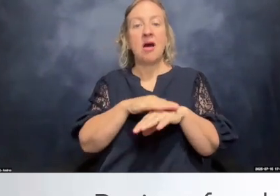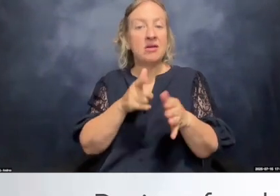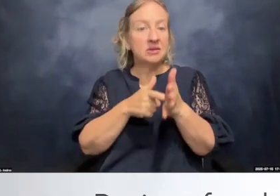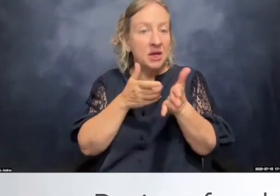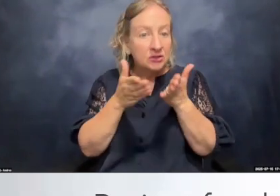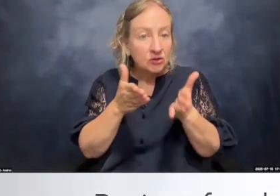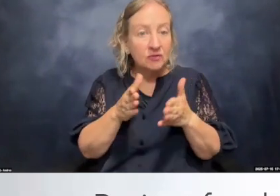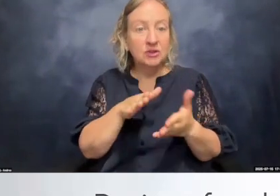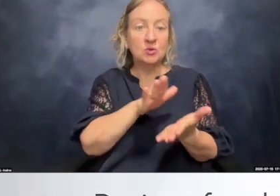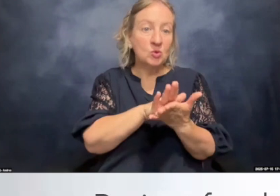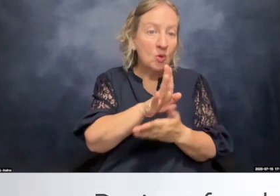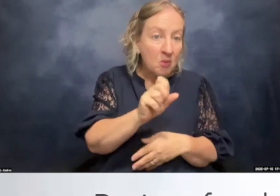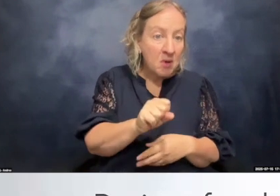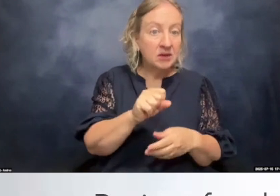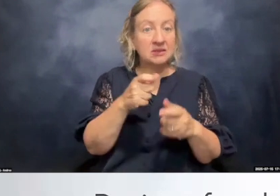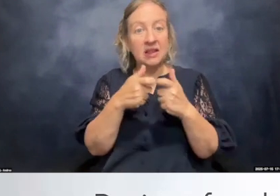carpooling and vanpooling.